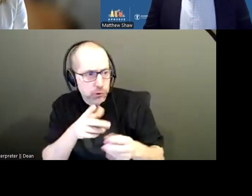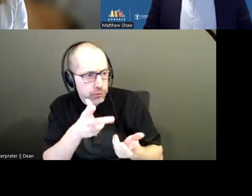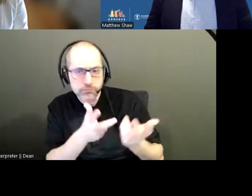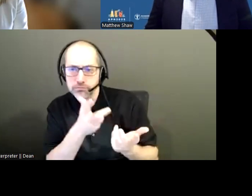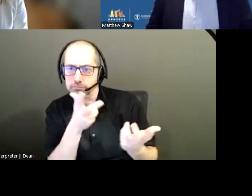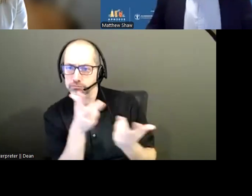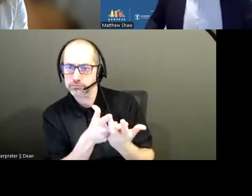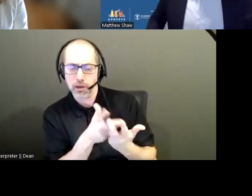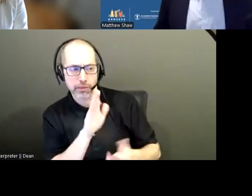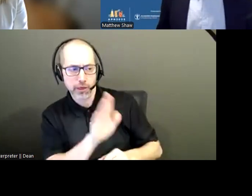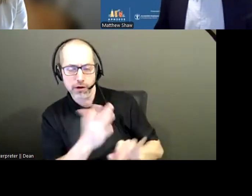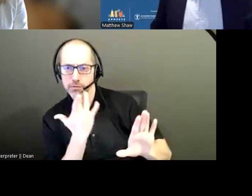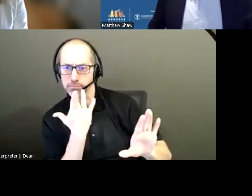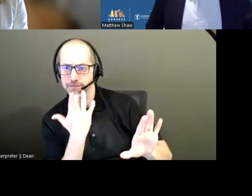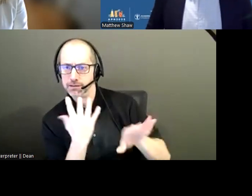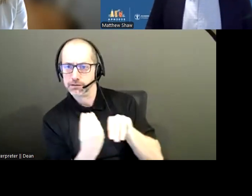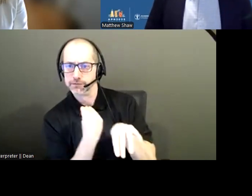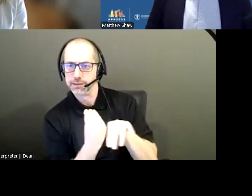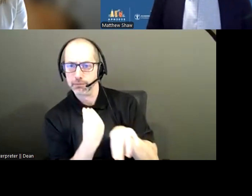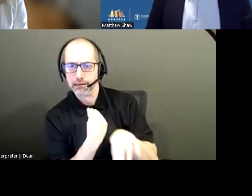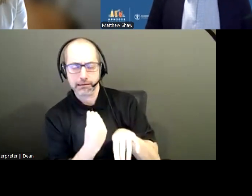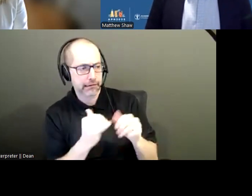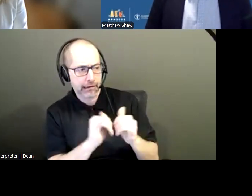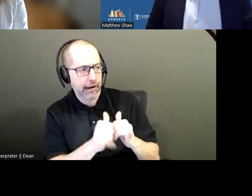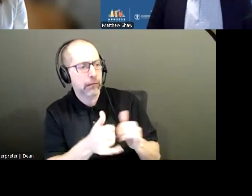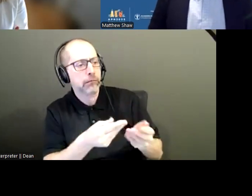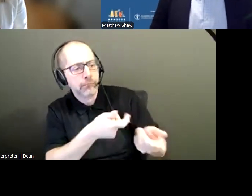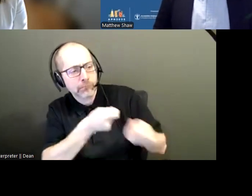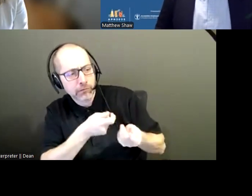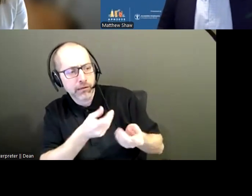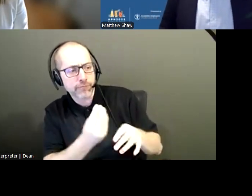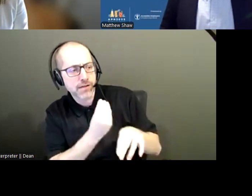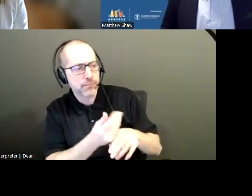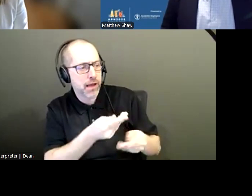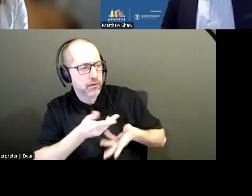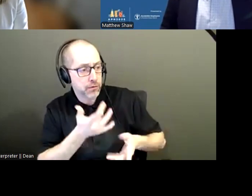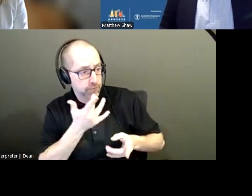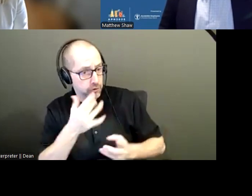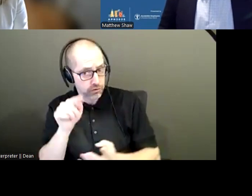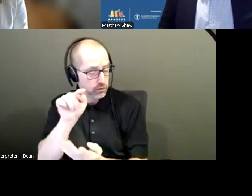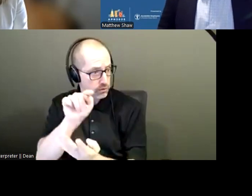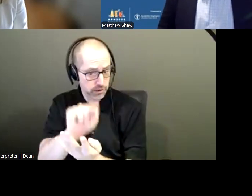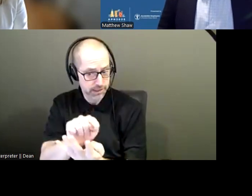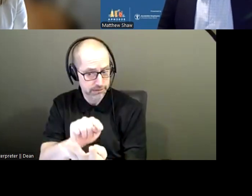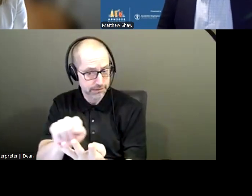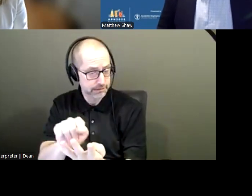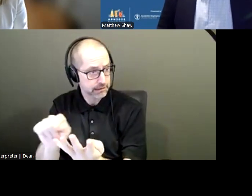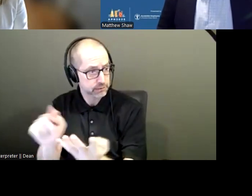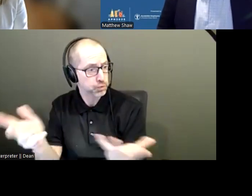they're most comfortable and able to do to provide feedback as well, because it might be that it might not be